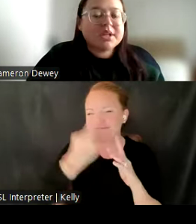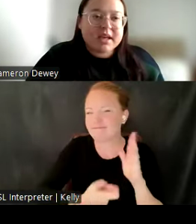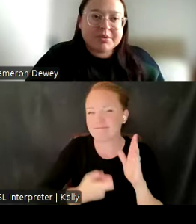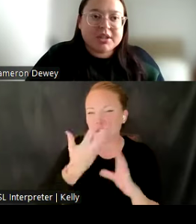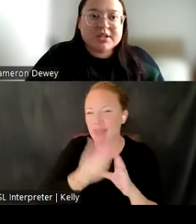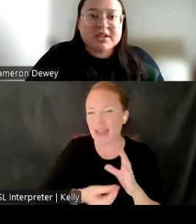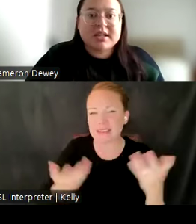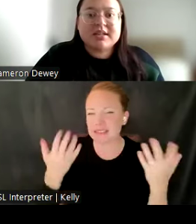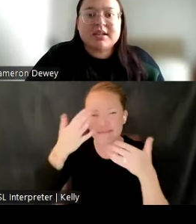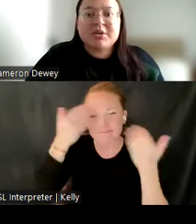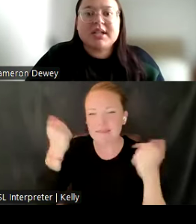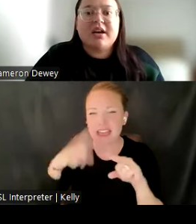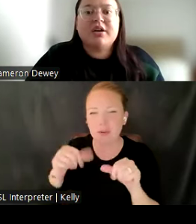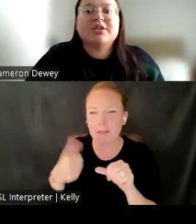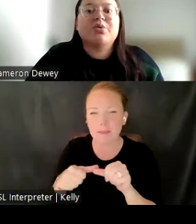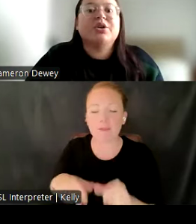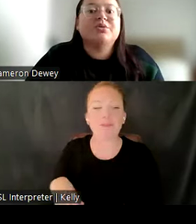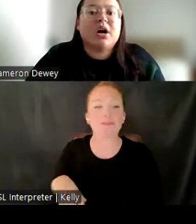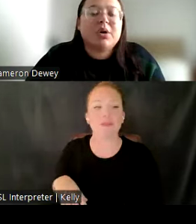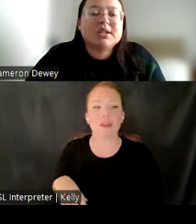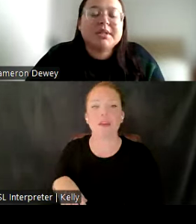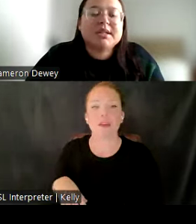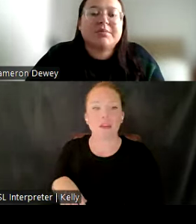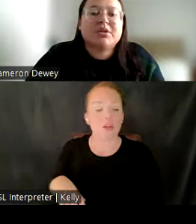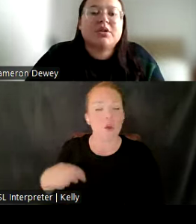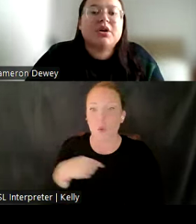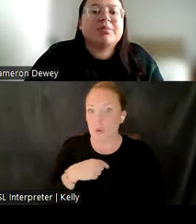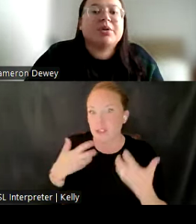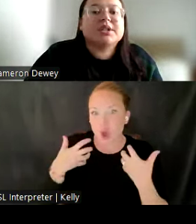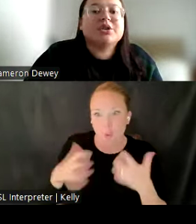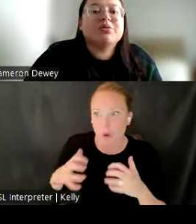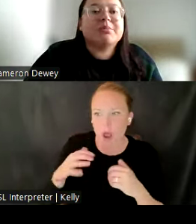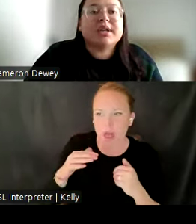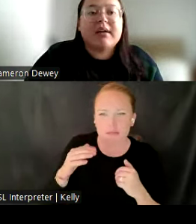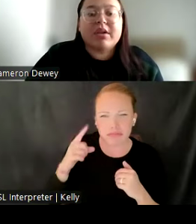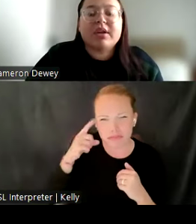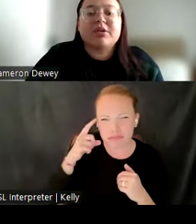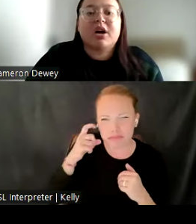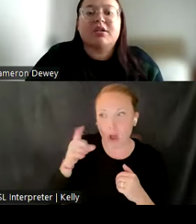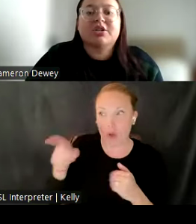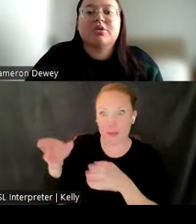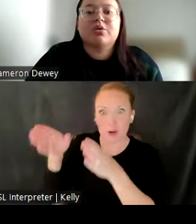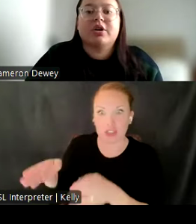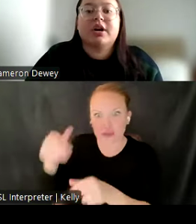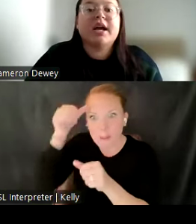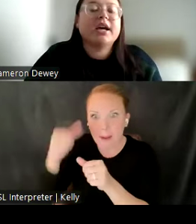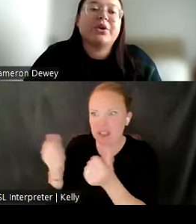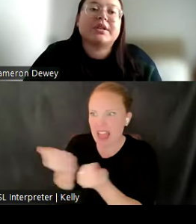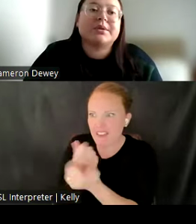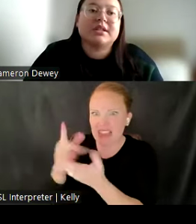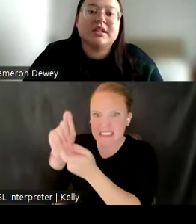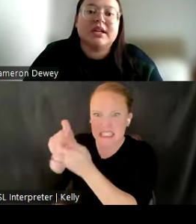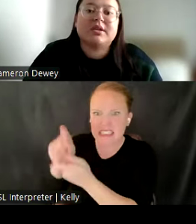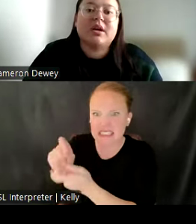going to be exceptions, just like Summer said, so we do not want to be skeptical of the person who remembers everything in chronological order and